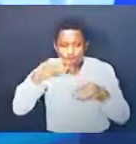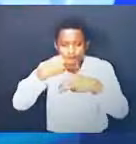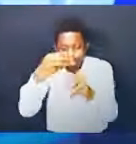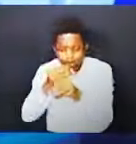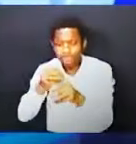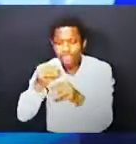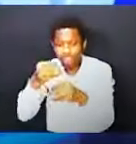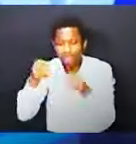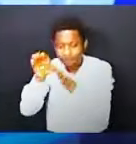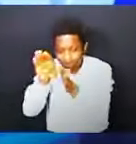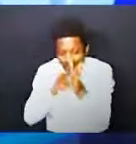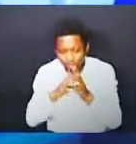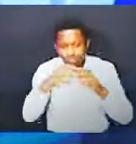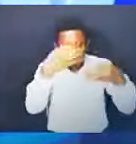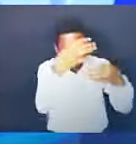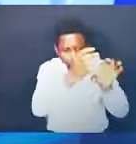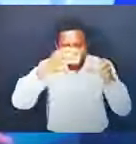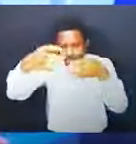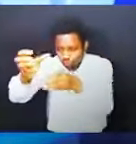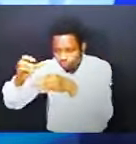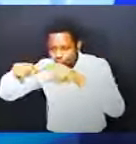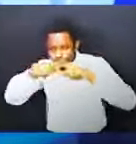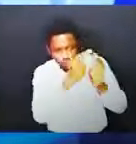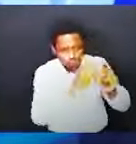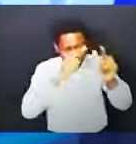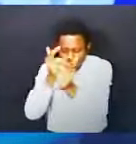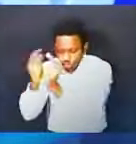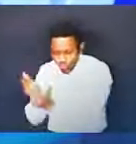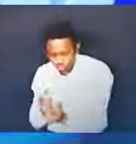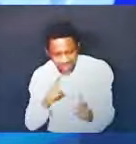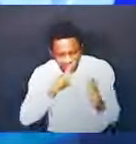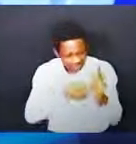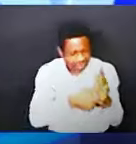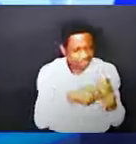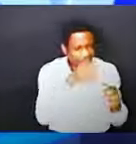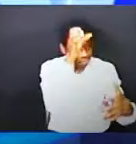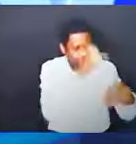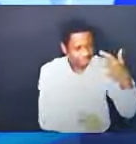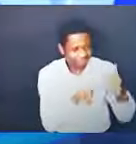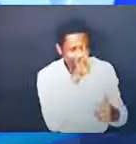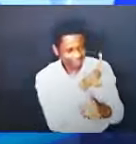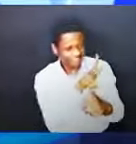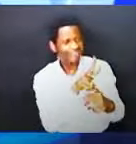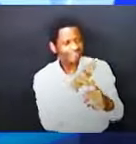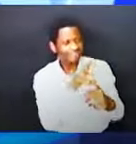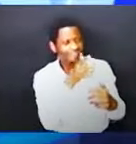as if you have begun a new kind of page. But meanwhile, the man was writing.